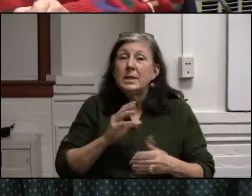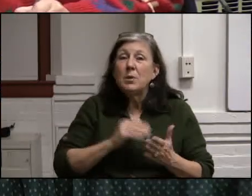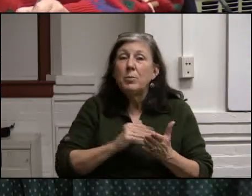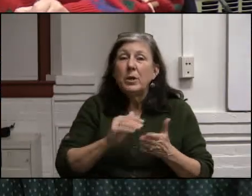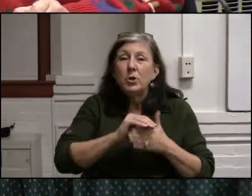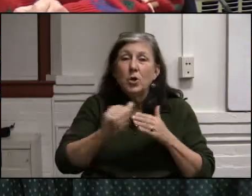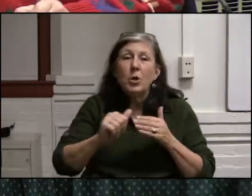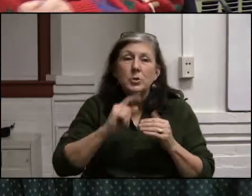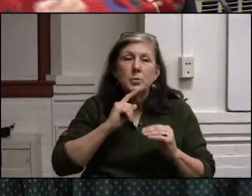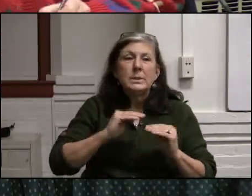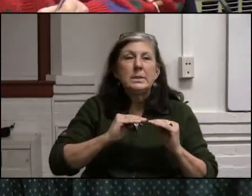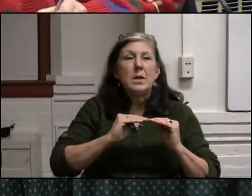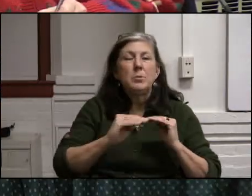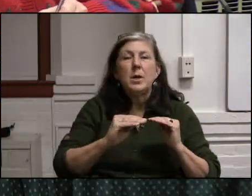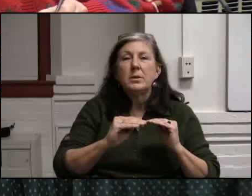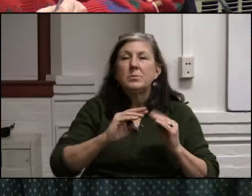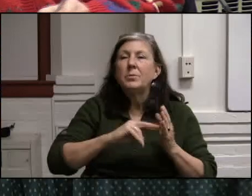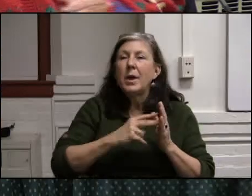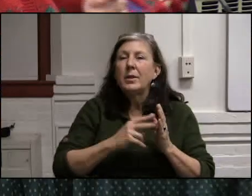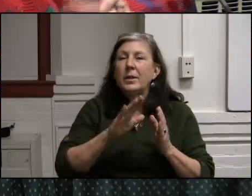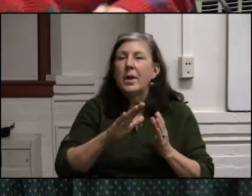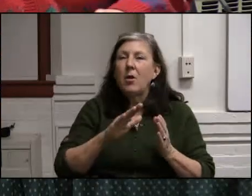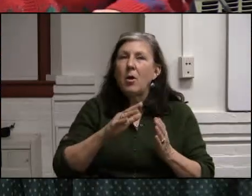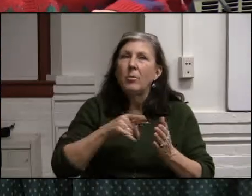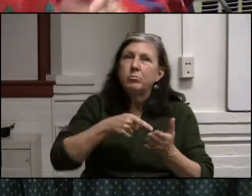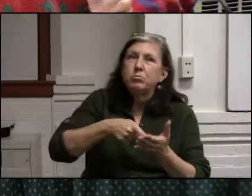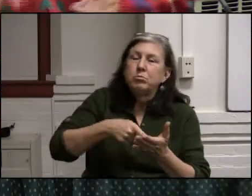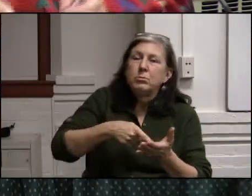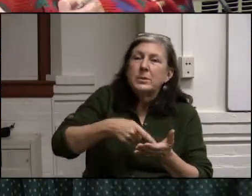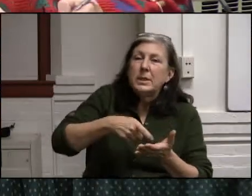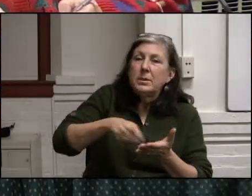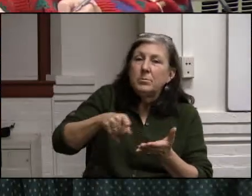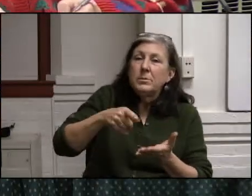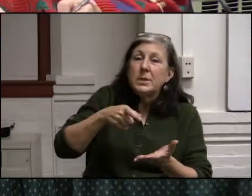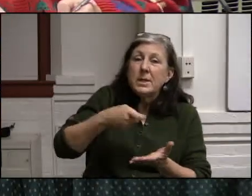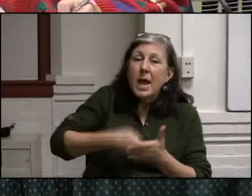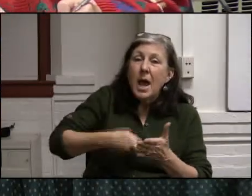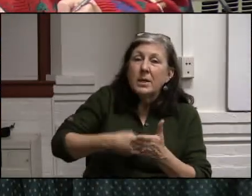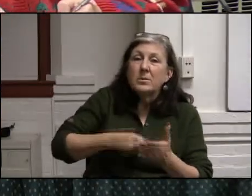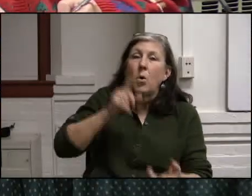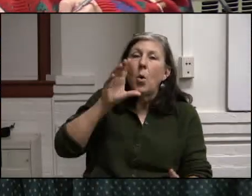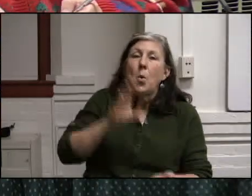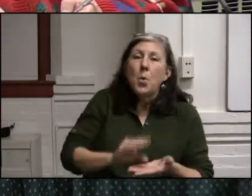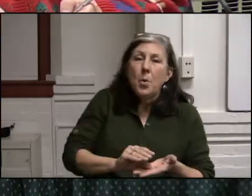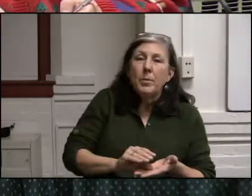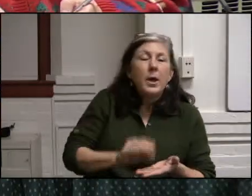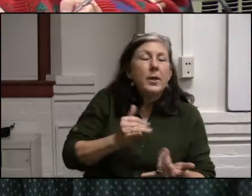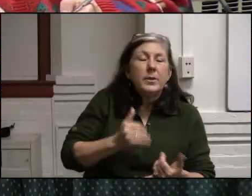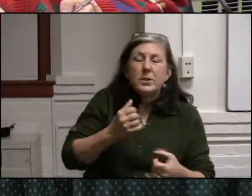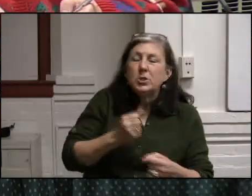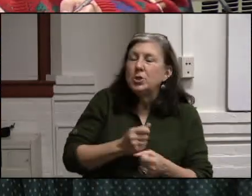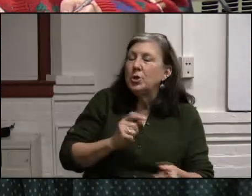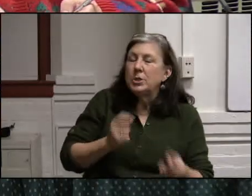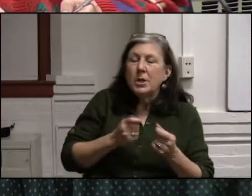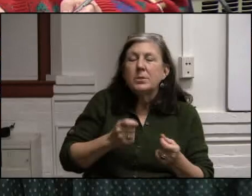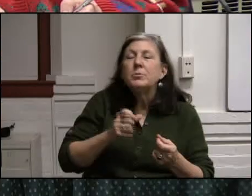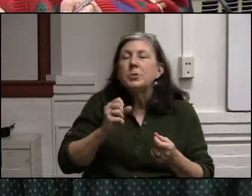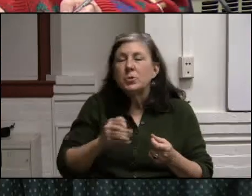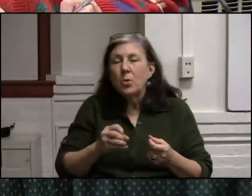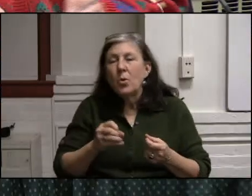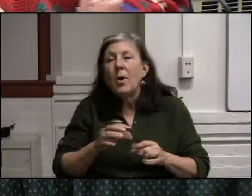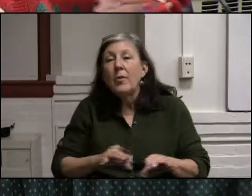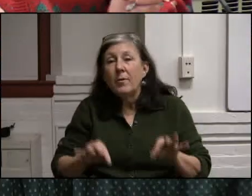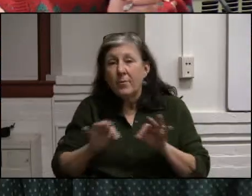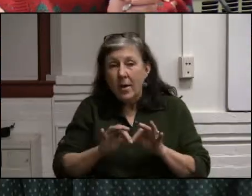stabilized, so that reduced their tax obligation, that we're actually seeing this year an adjustment where the value,